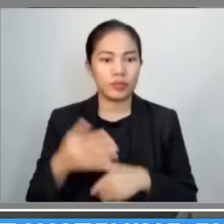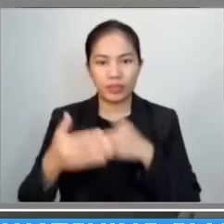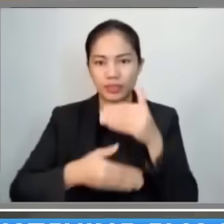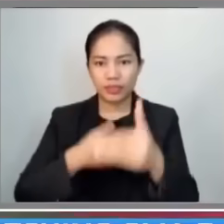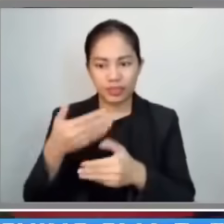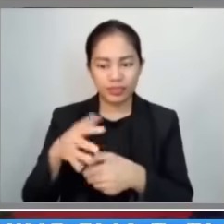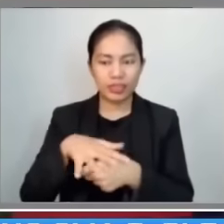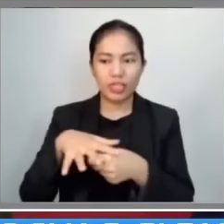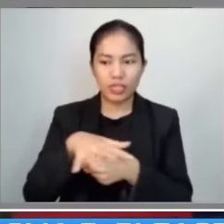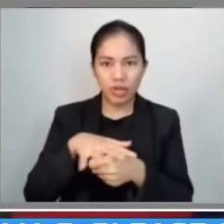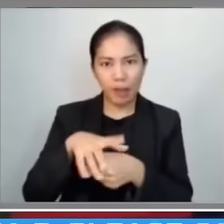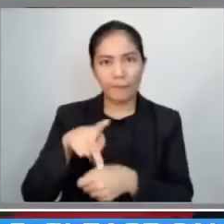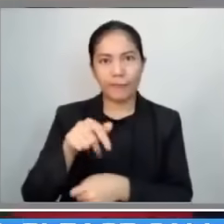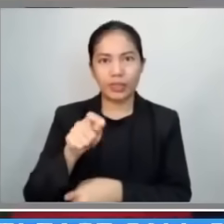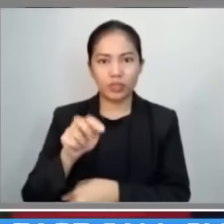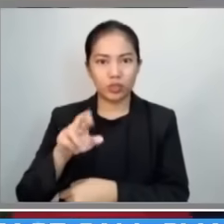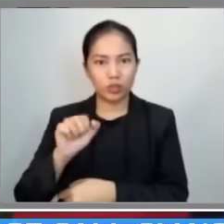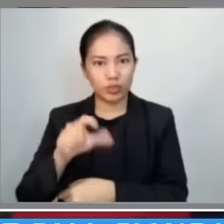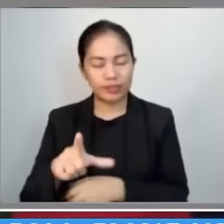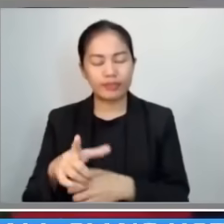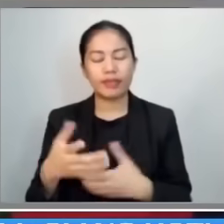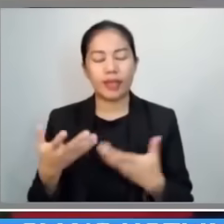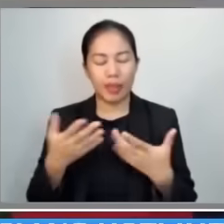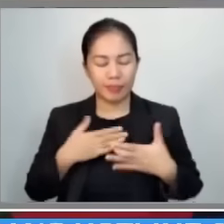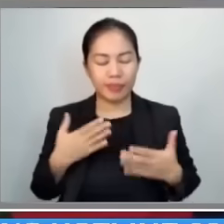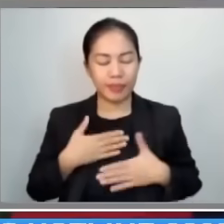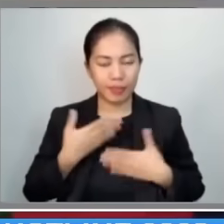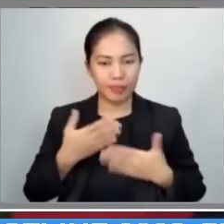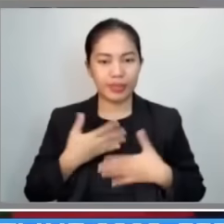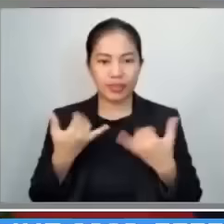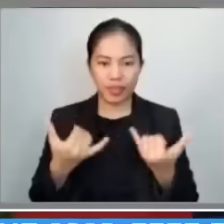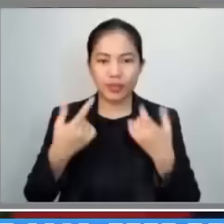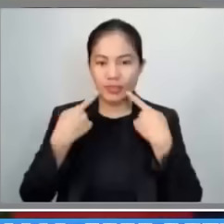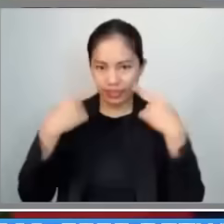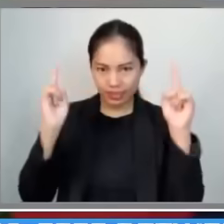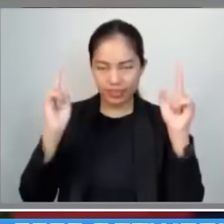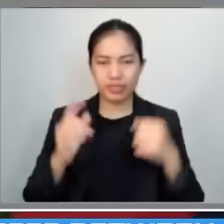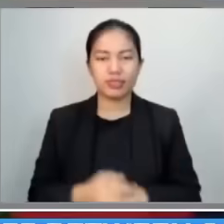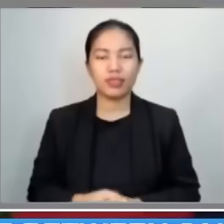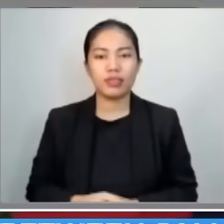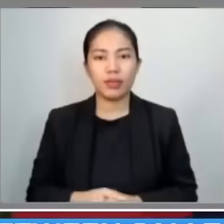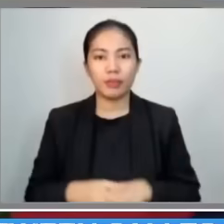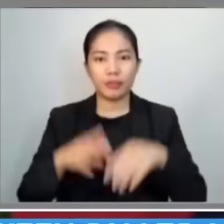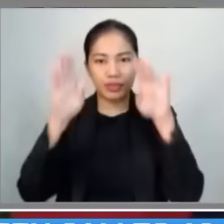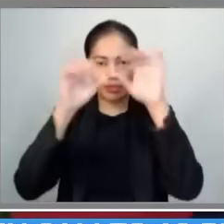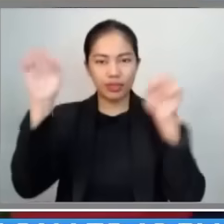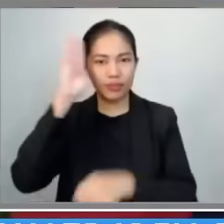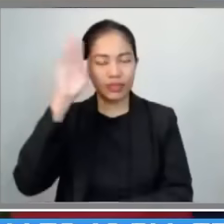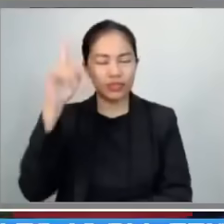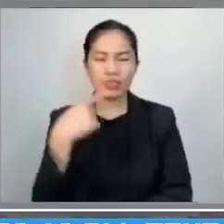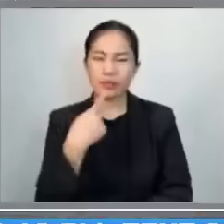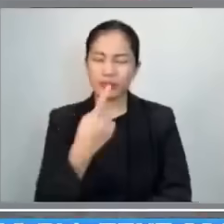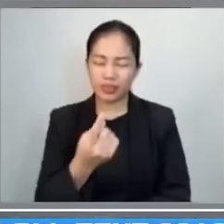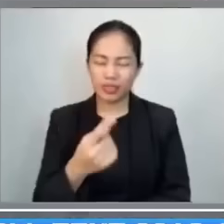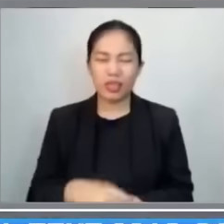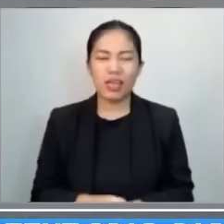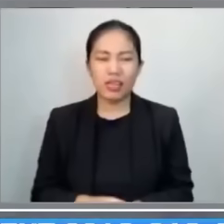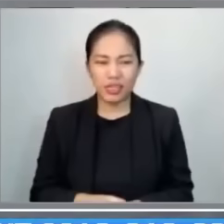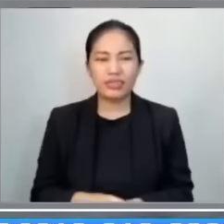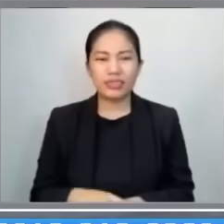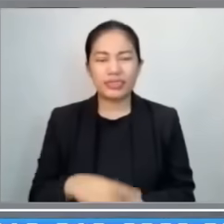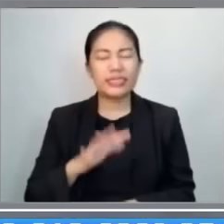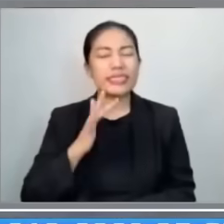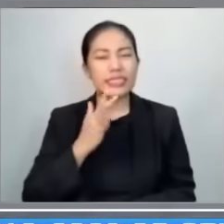mission success naun ng sinabi ni pangulong Bongbong Marcos na lubhang Seryoso ang sitwasyon sa West Philippines sea kaya